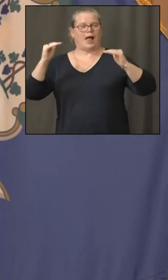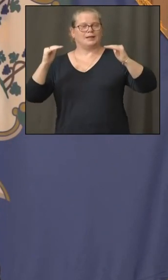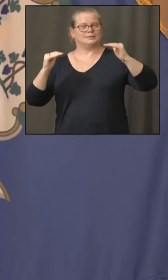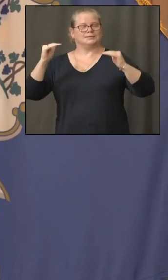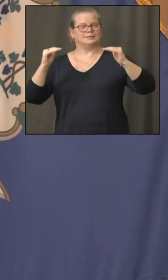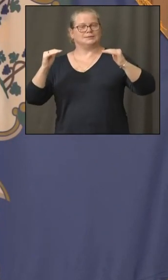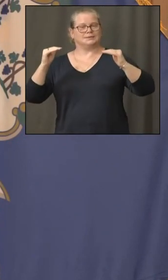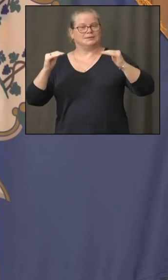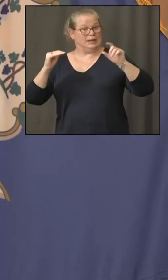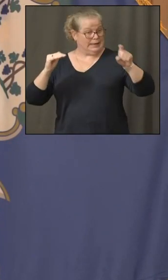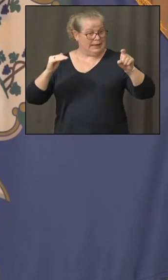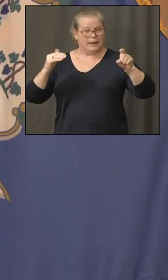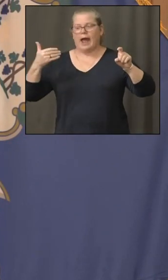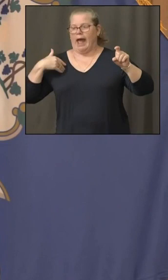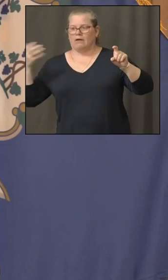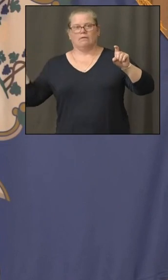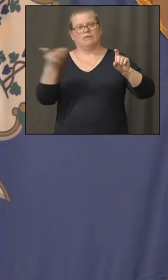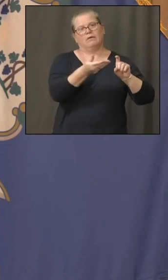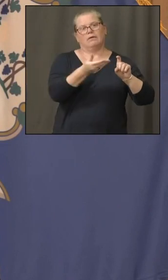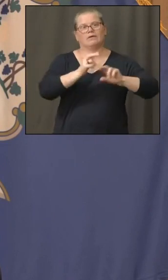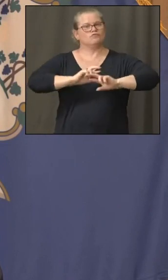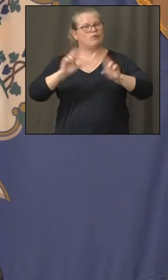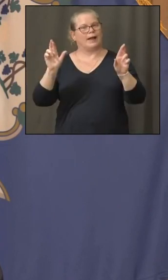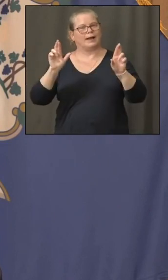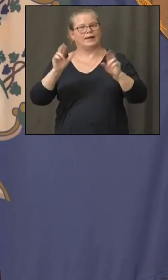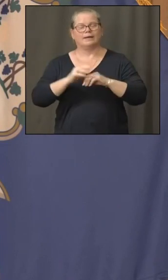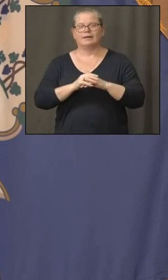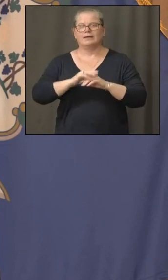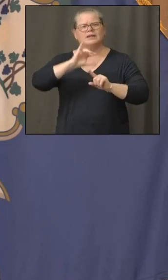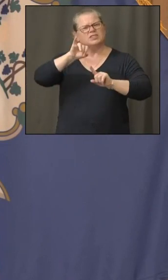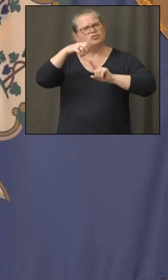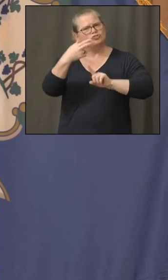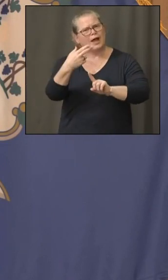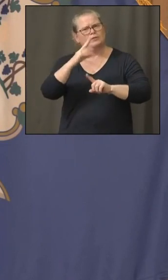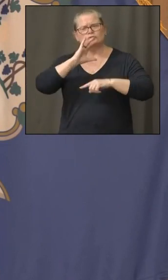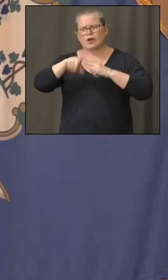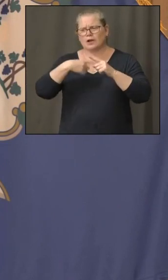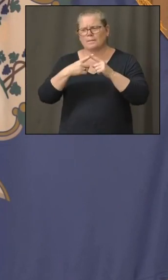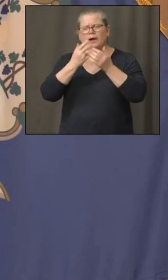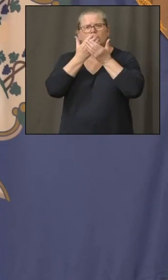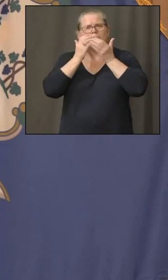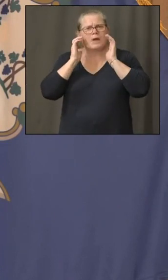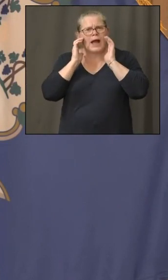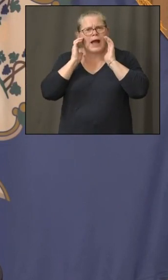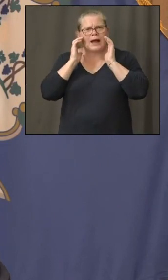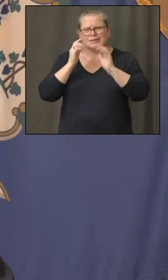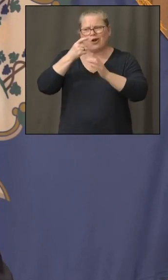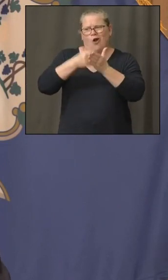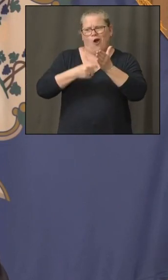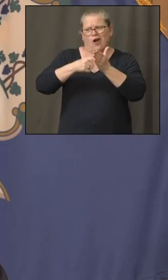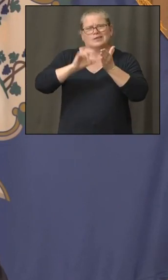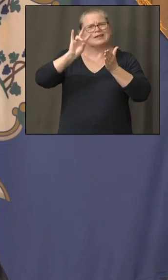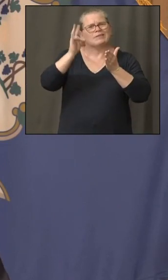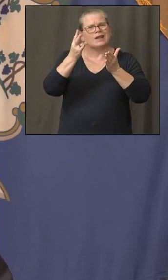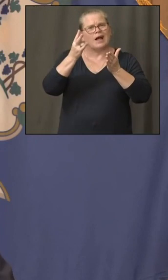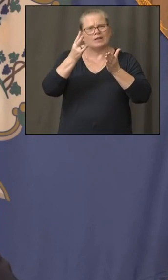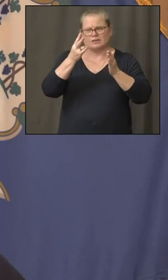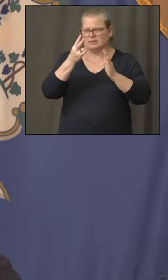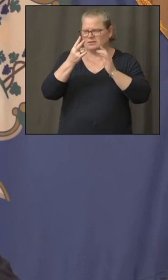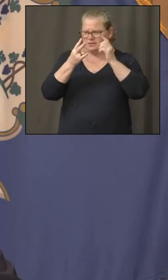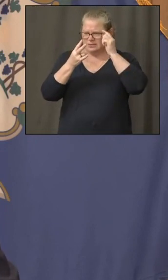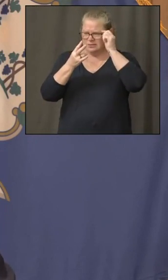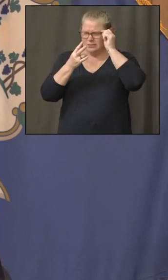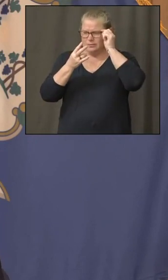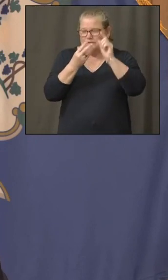we're maybe the surgical masks were going at, say, $7 just a few months ago. Now we're at less than $1. It